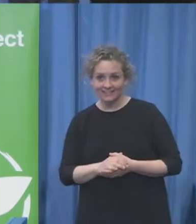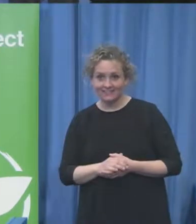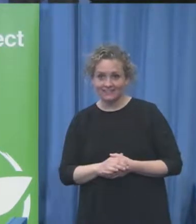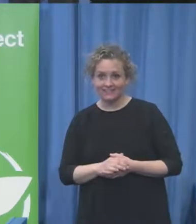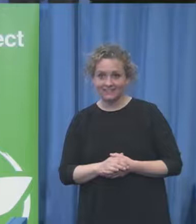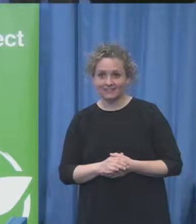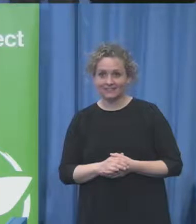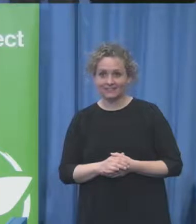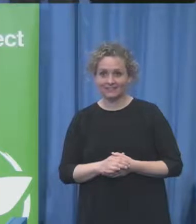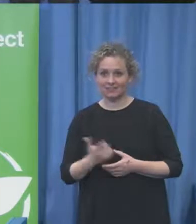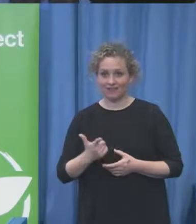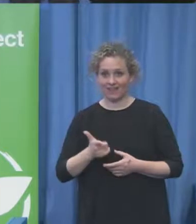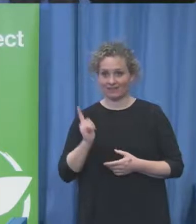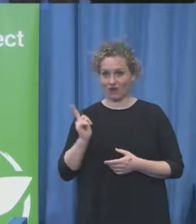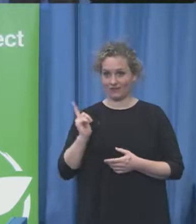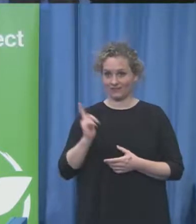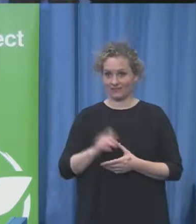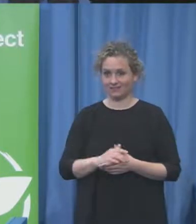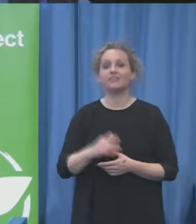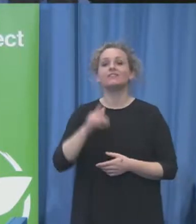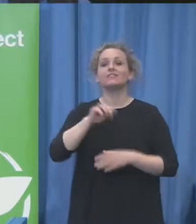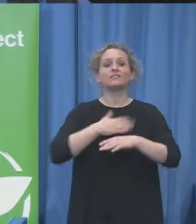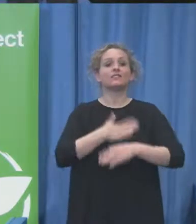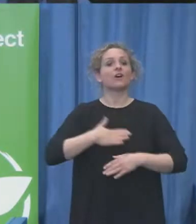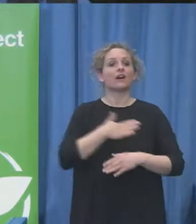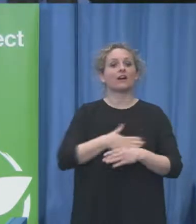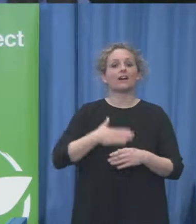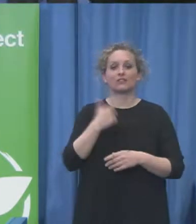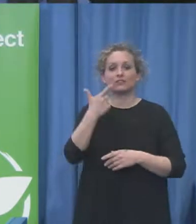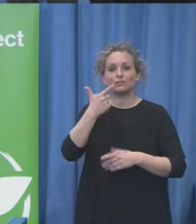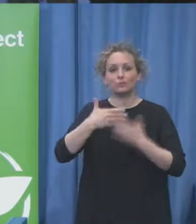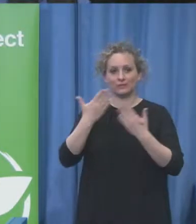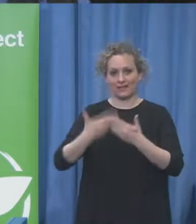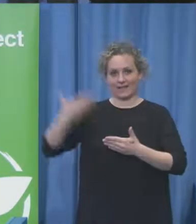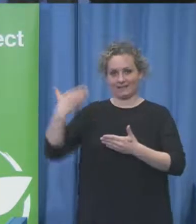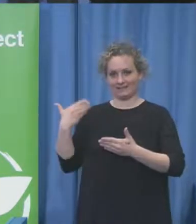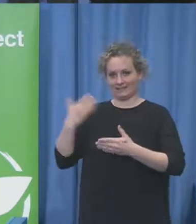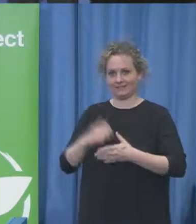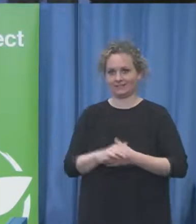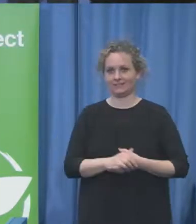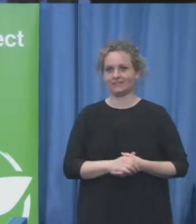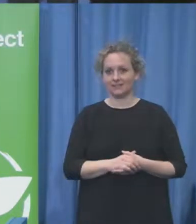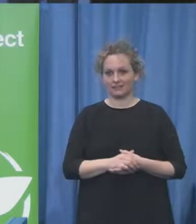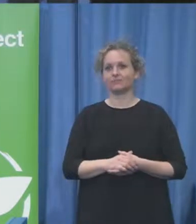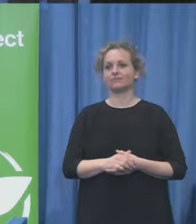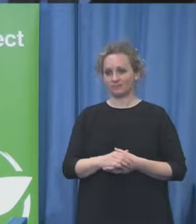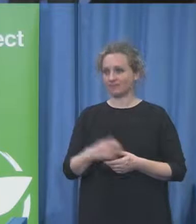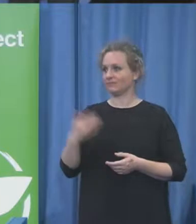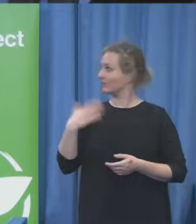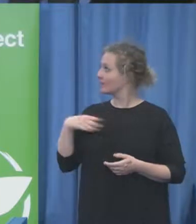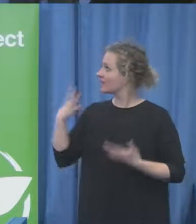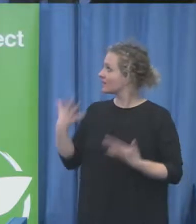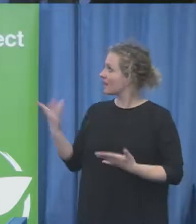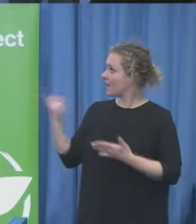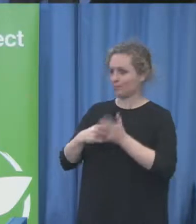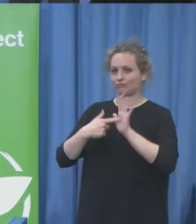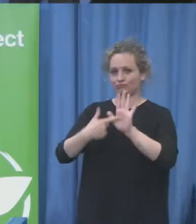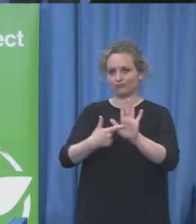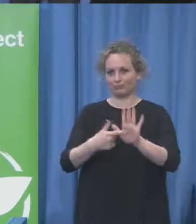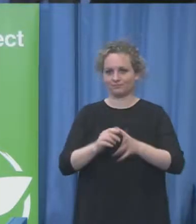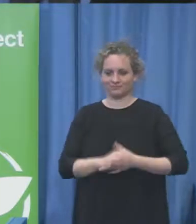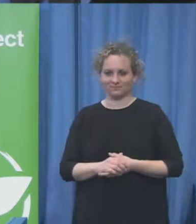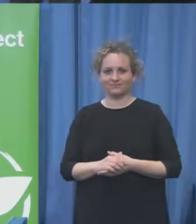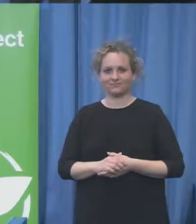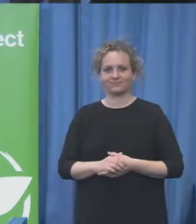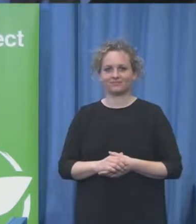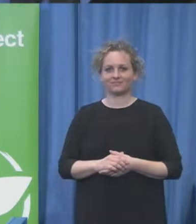thank the ESSL Foundation and the Zero Project for their continued commitment to a world without barriers for disabled people across